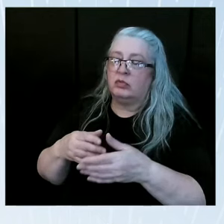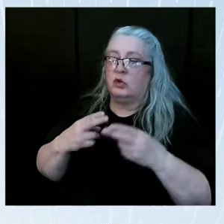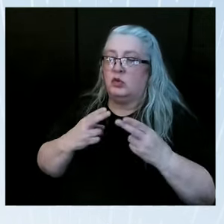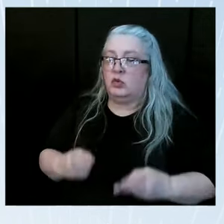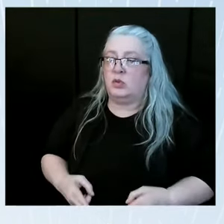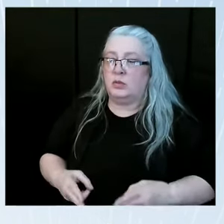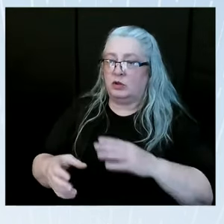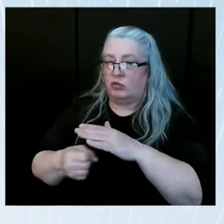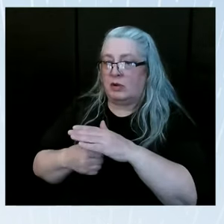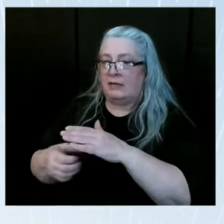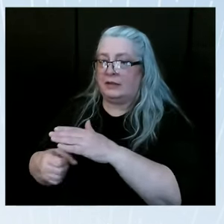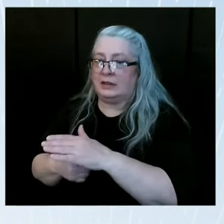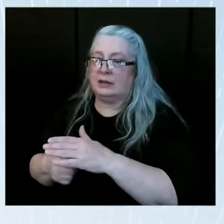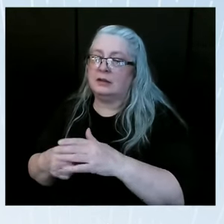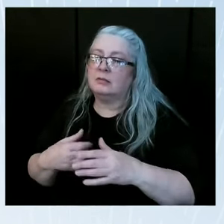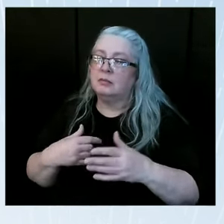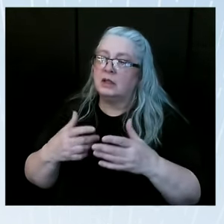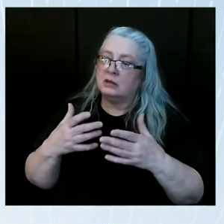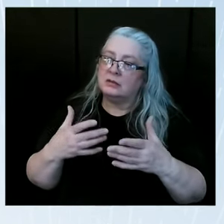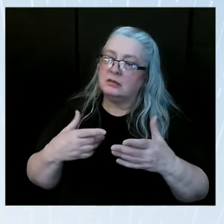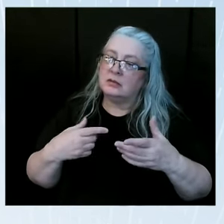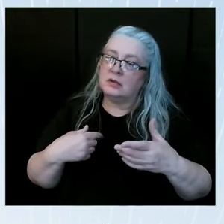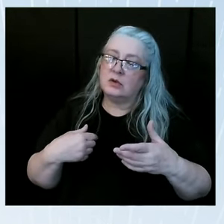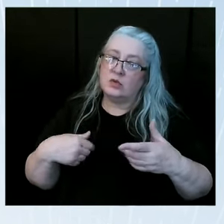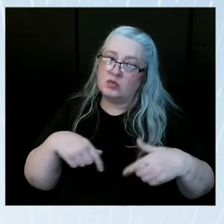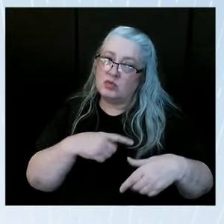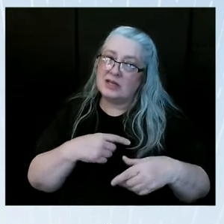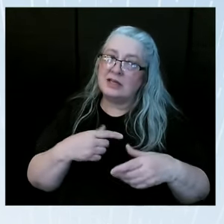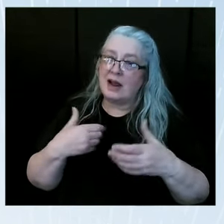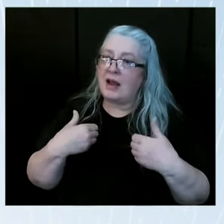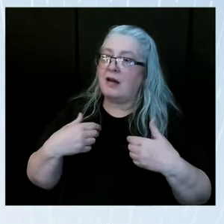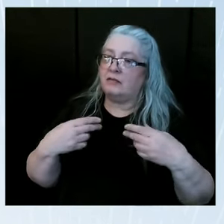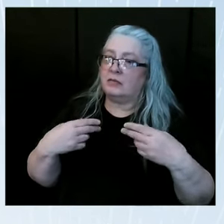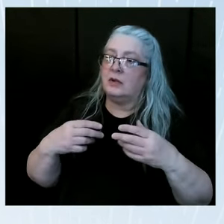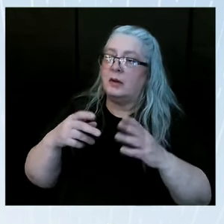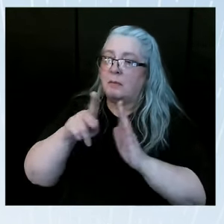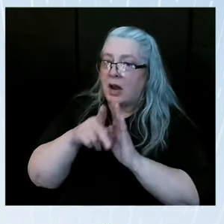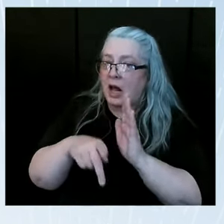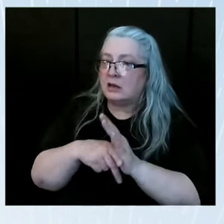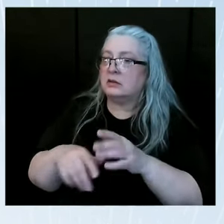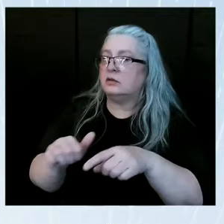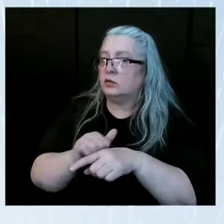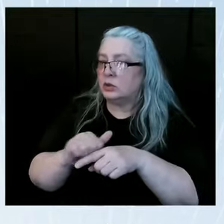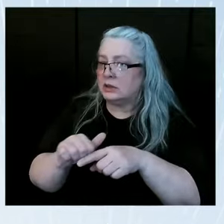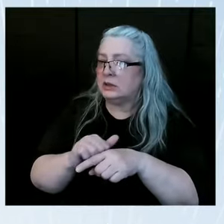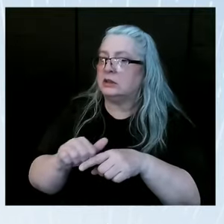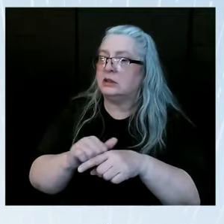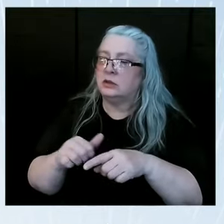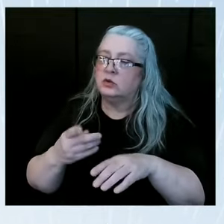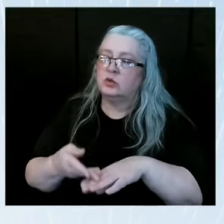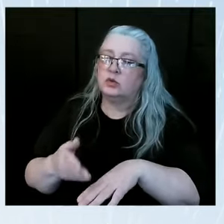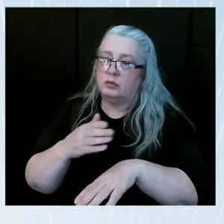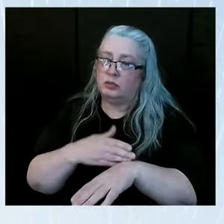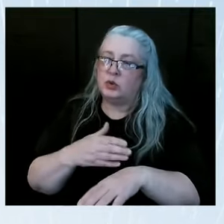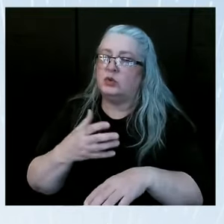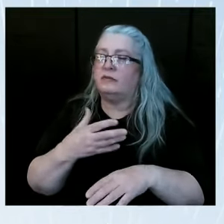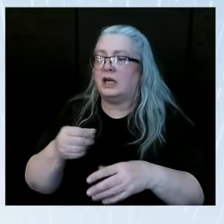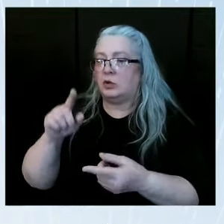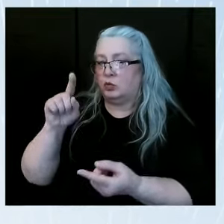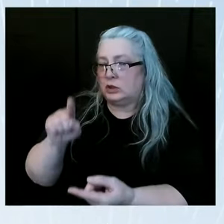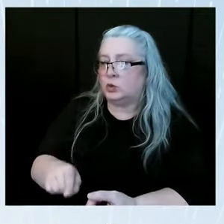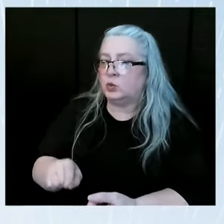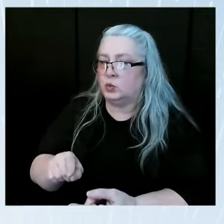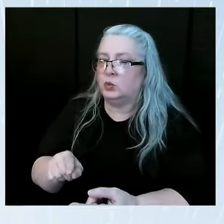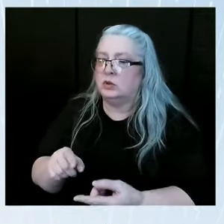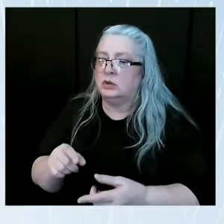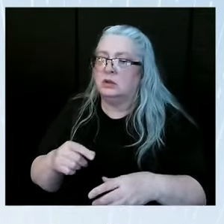possible. So we look forward to our continued partnership with this task force and federal suppliers to combat human trafficking. Thank you, and